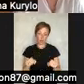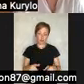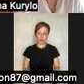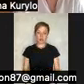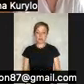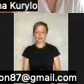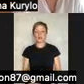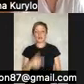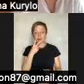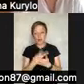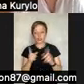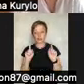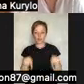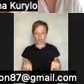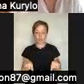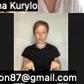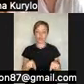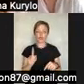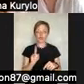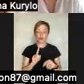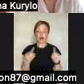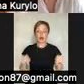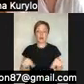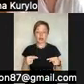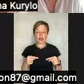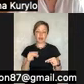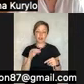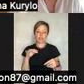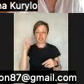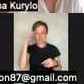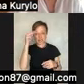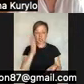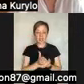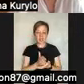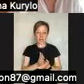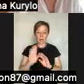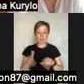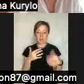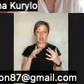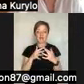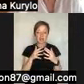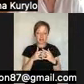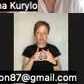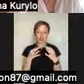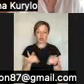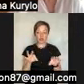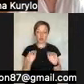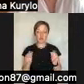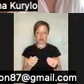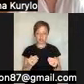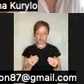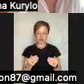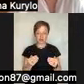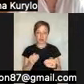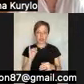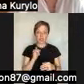or doesn't have the possibility to take care of her health and to get medical care uh the fact that